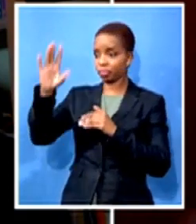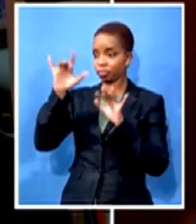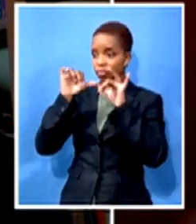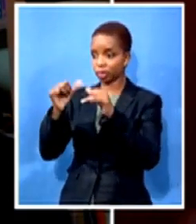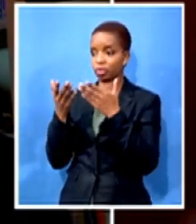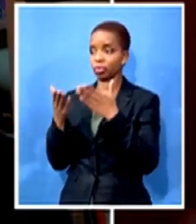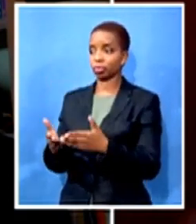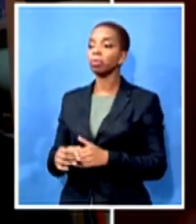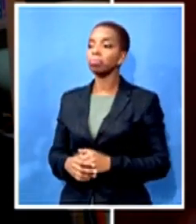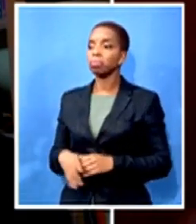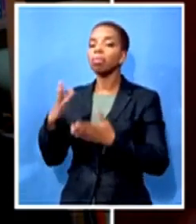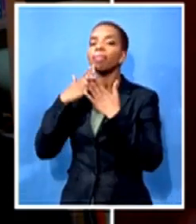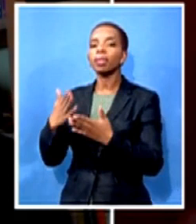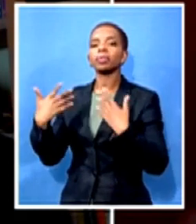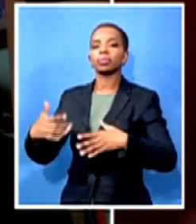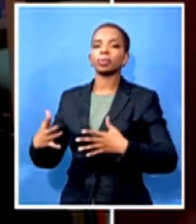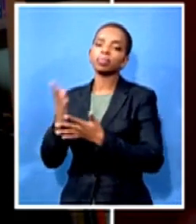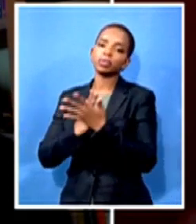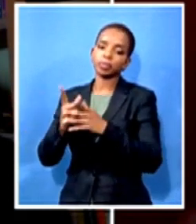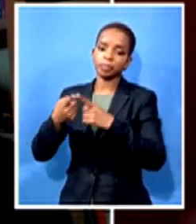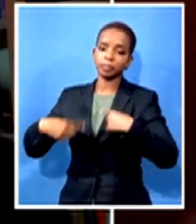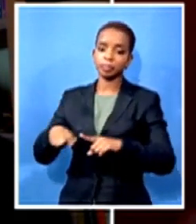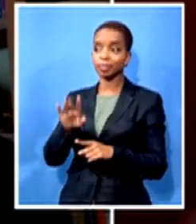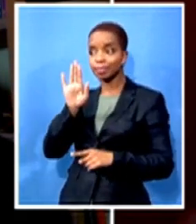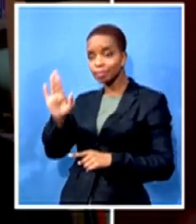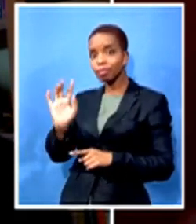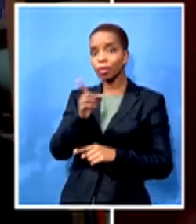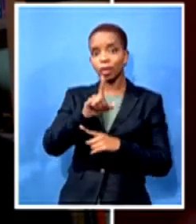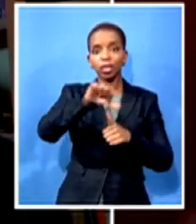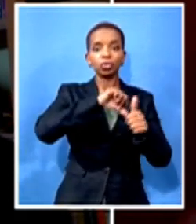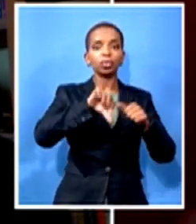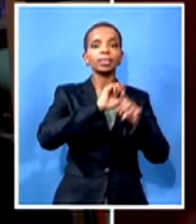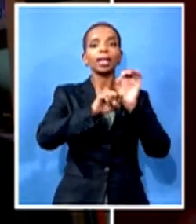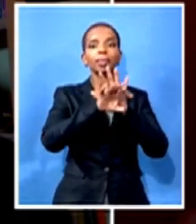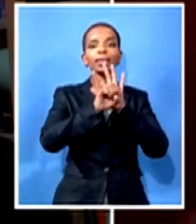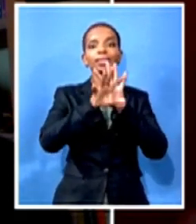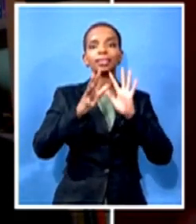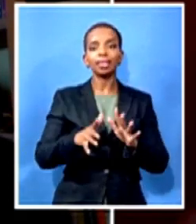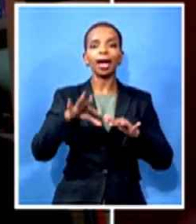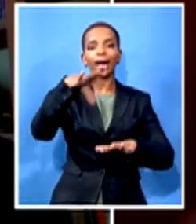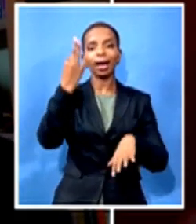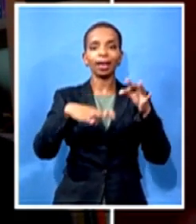Suraj. He's a social media analyst and talking about social media and